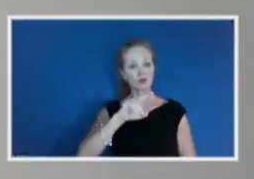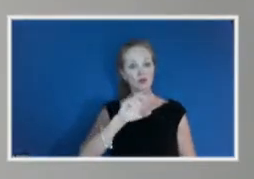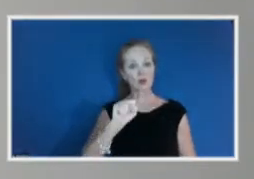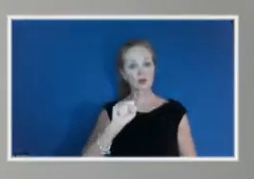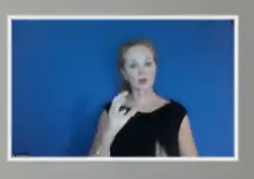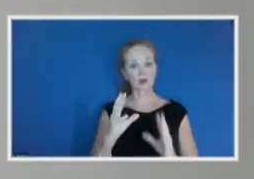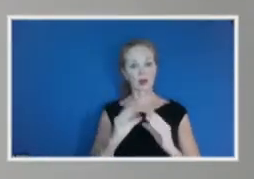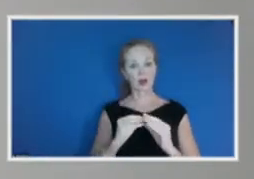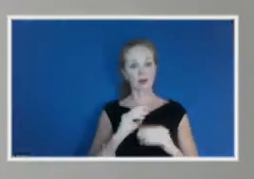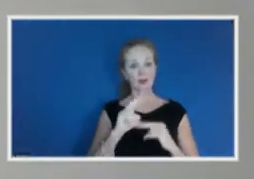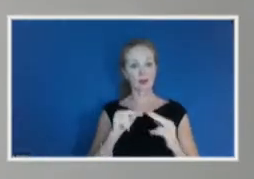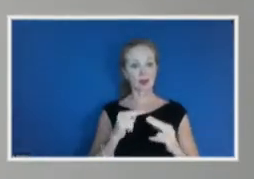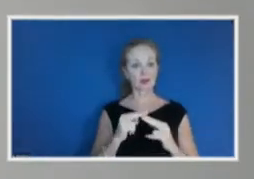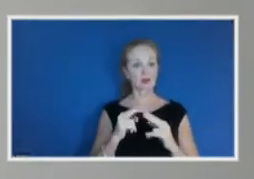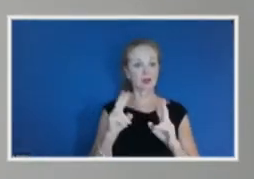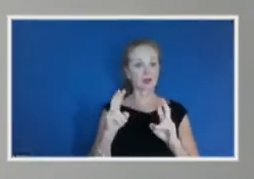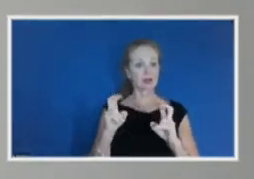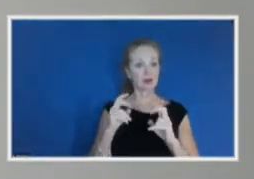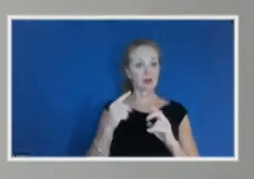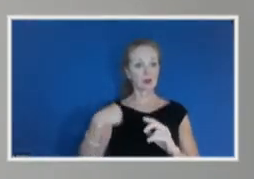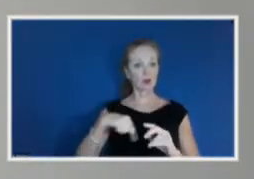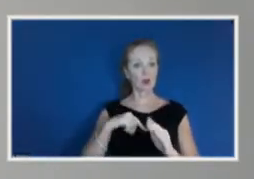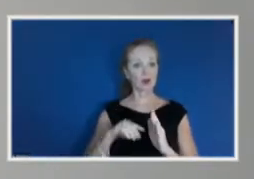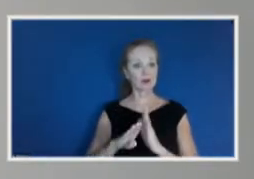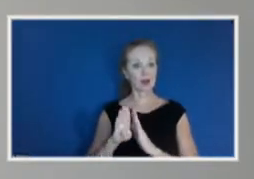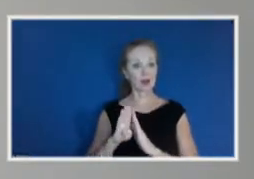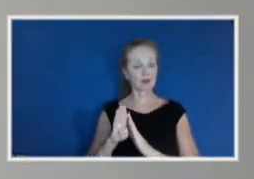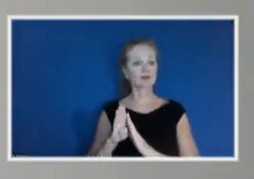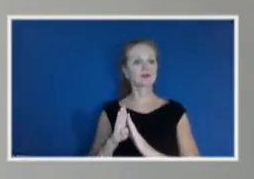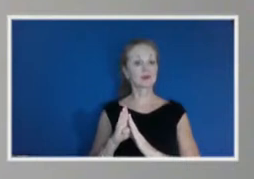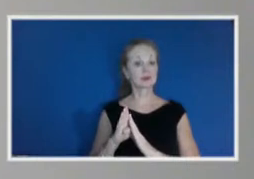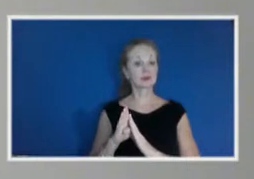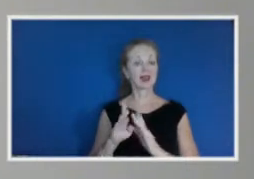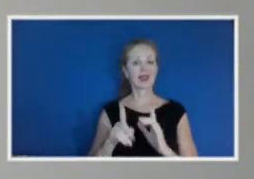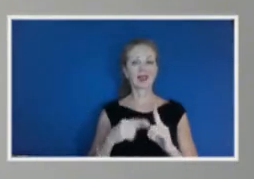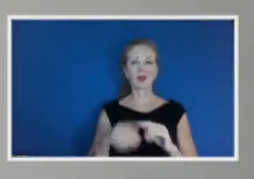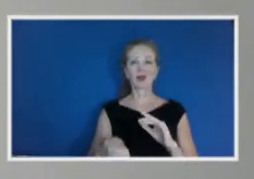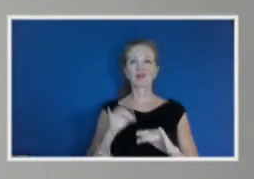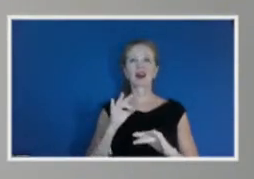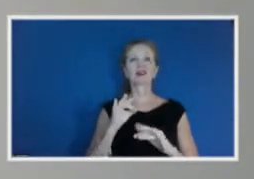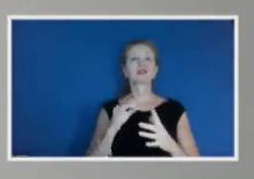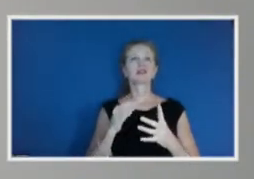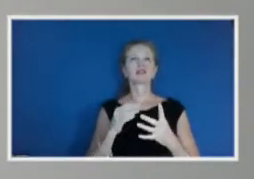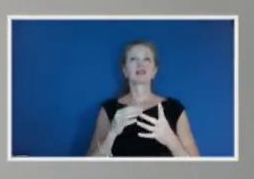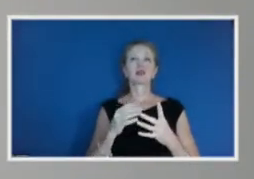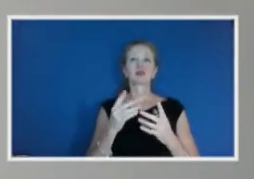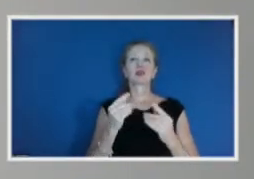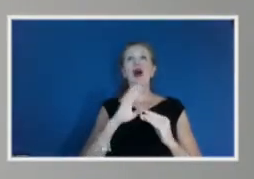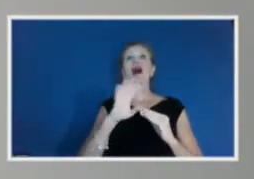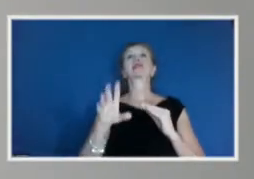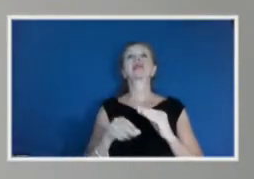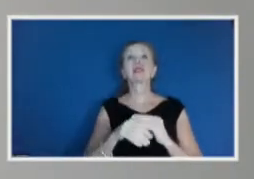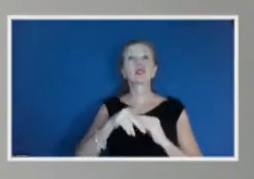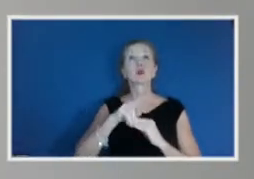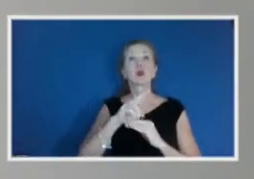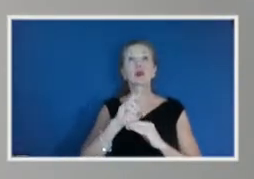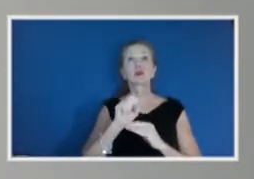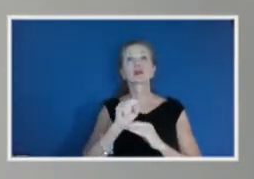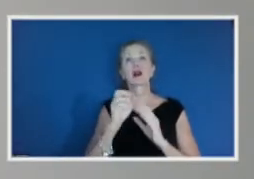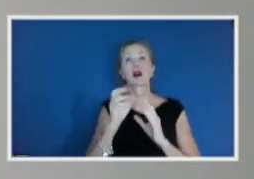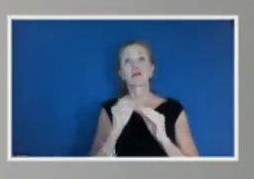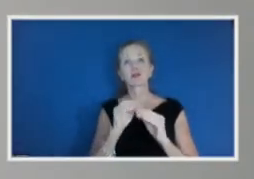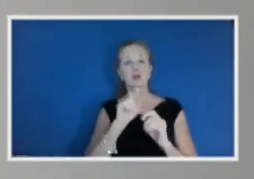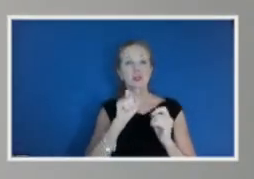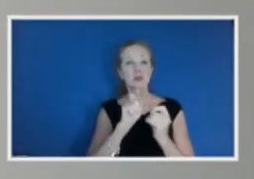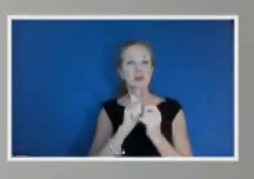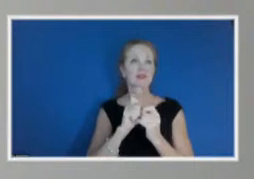came up with. Then what we would find is we would find ourselves doing additional press conferences for specific cases and for